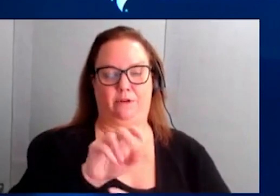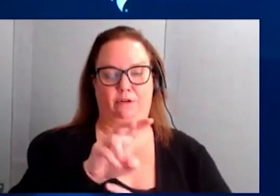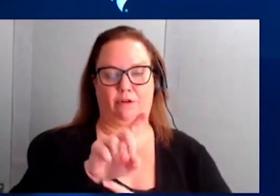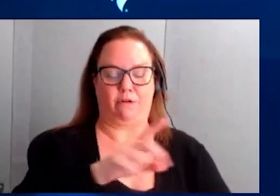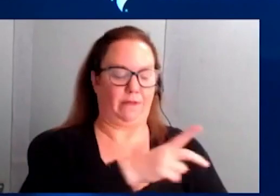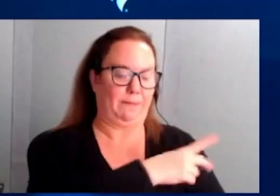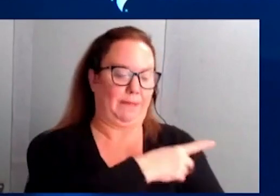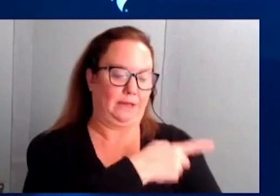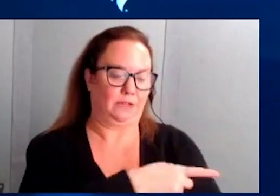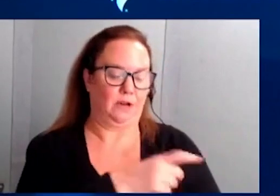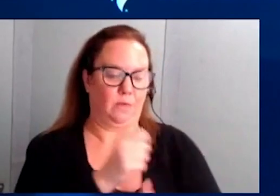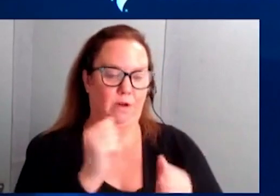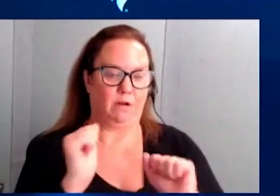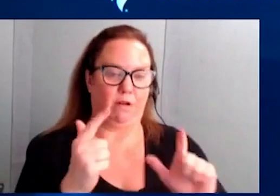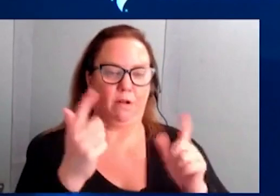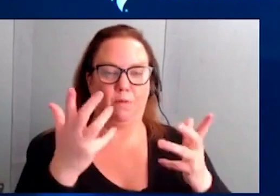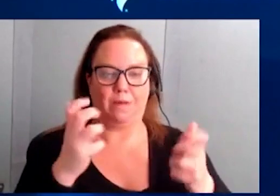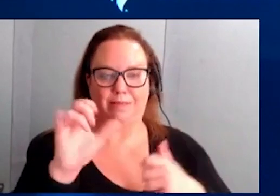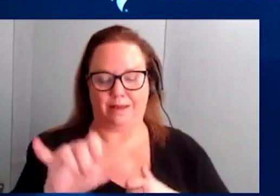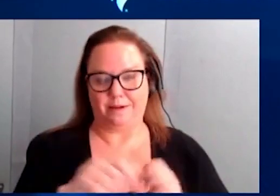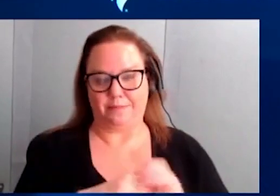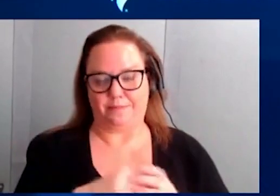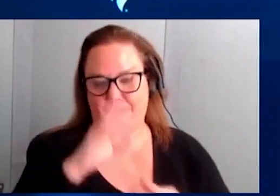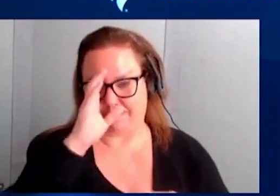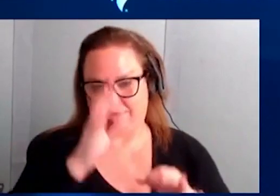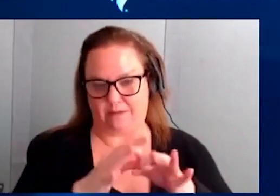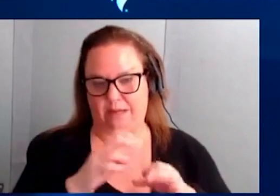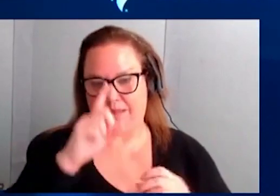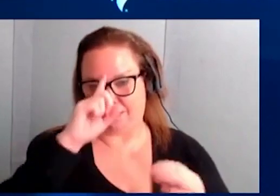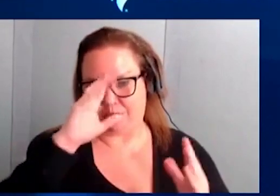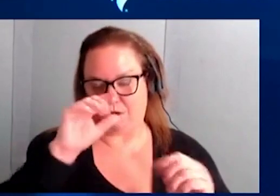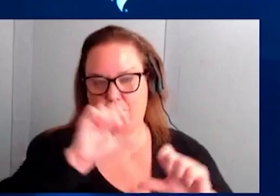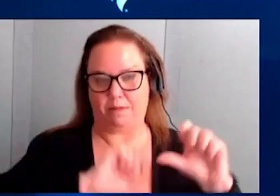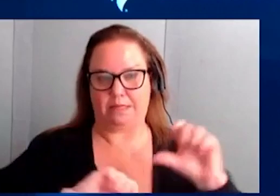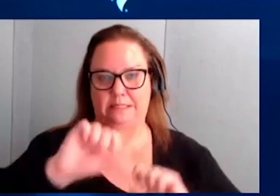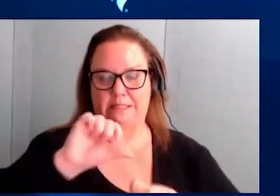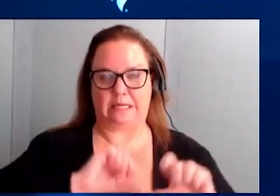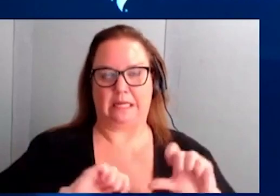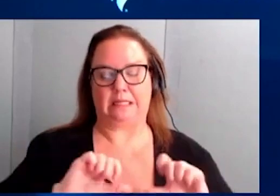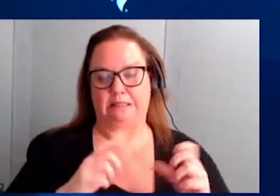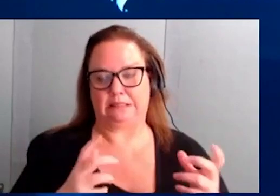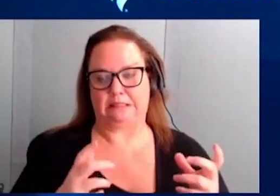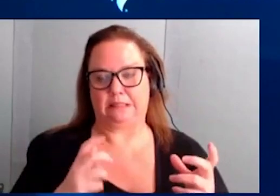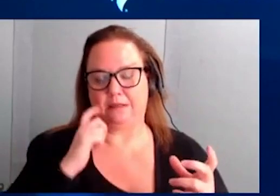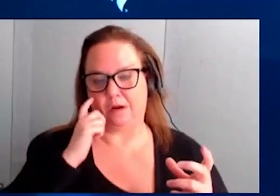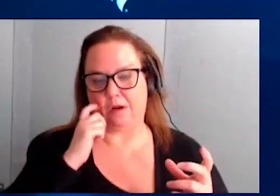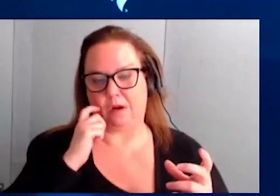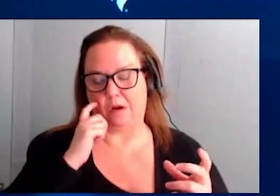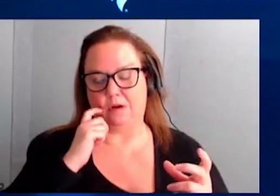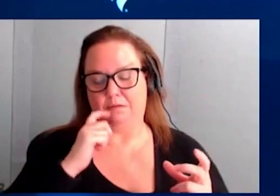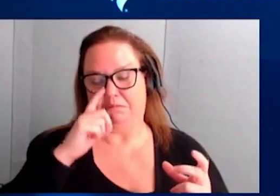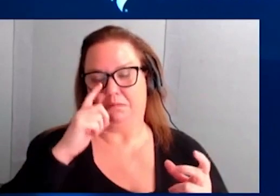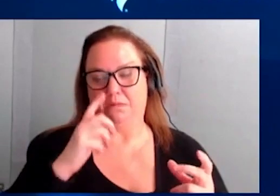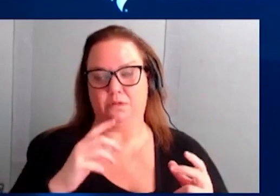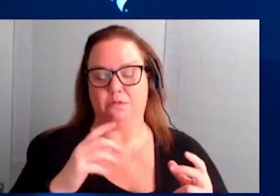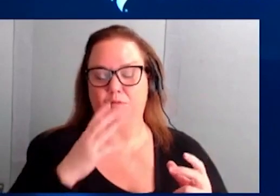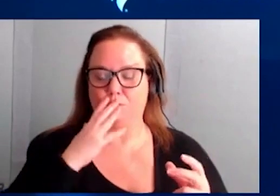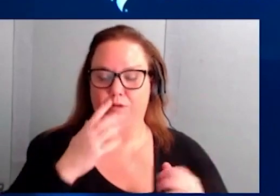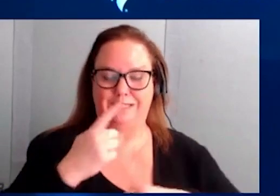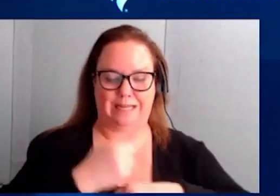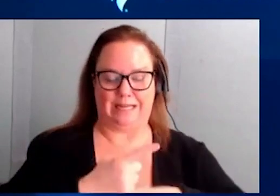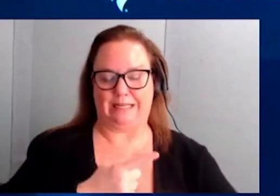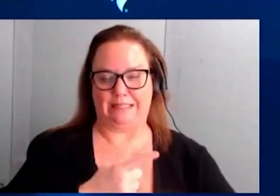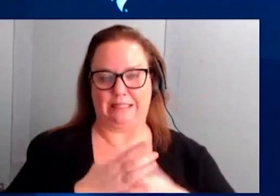We all want that. Faith, hope, science, they can bring us forward because I think there's some really great days up ahead. I think